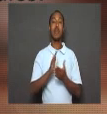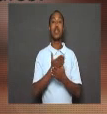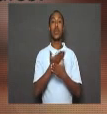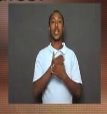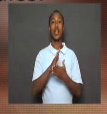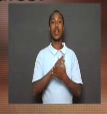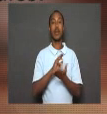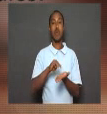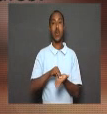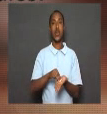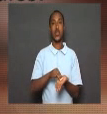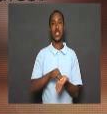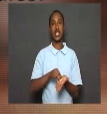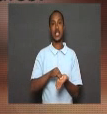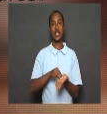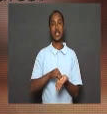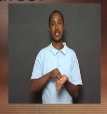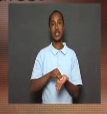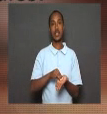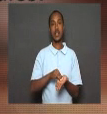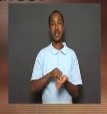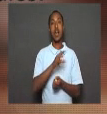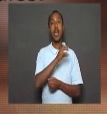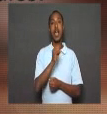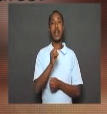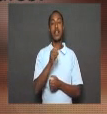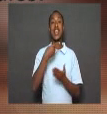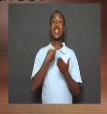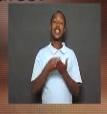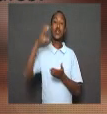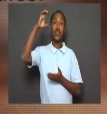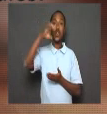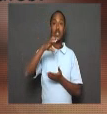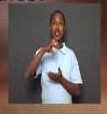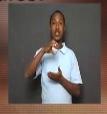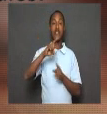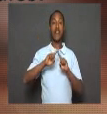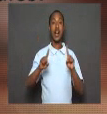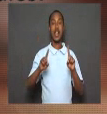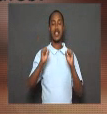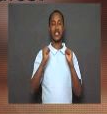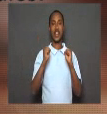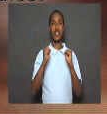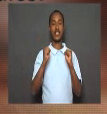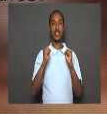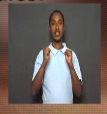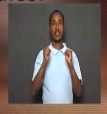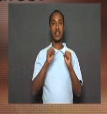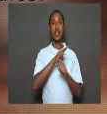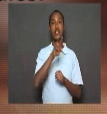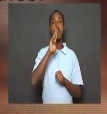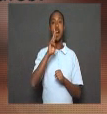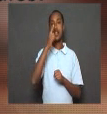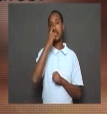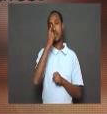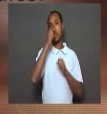between molecules. While these forces vary in strength, they are